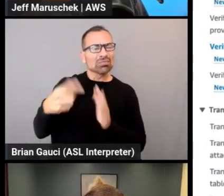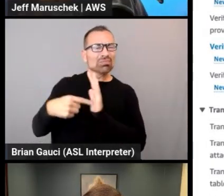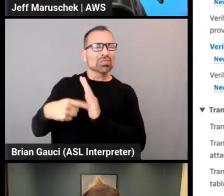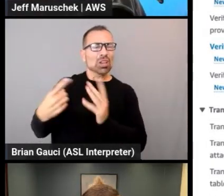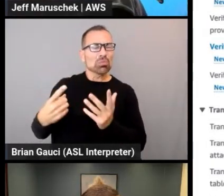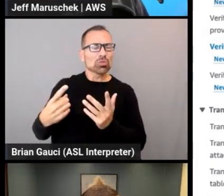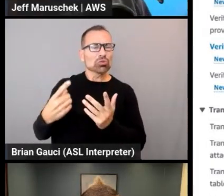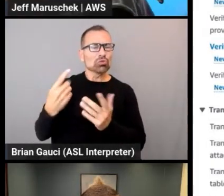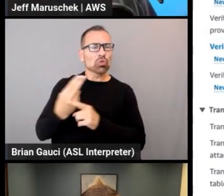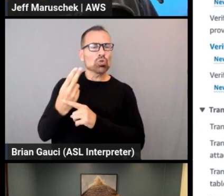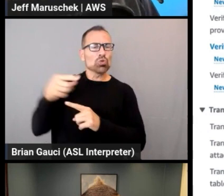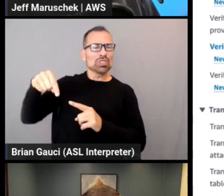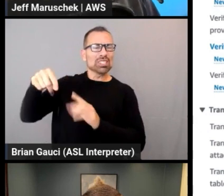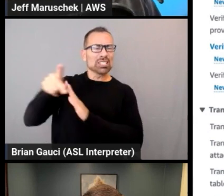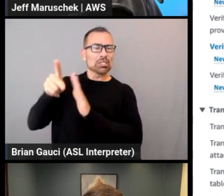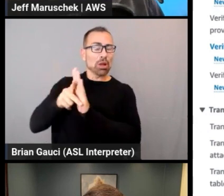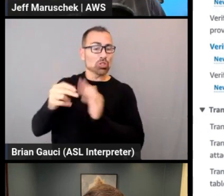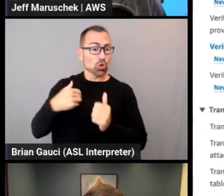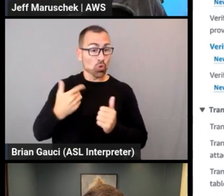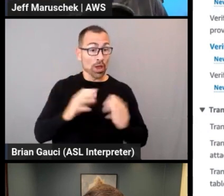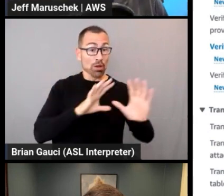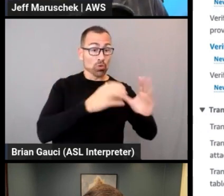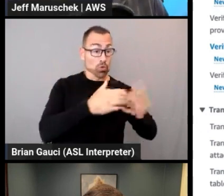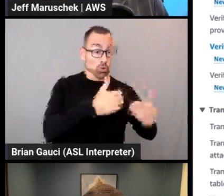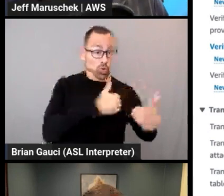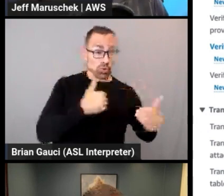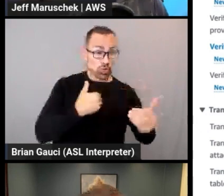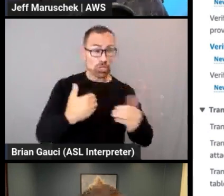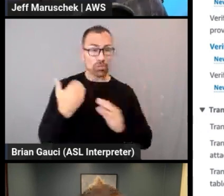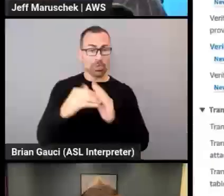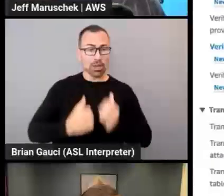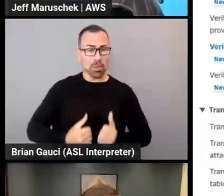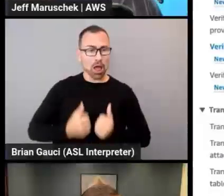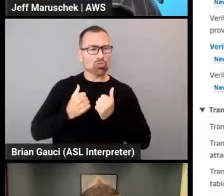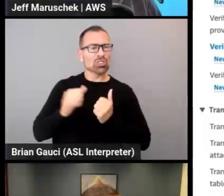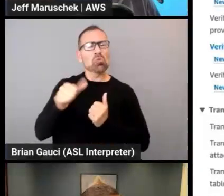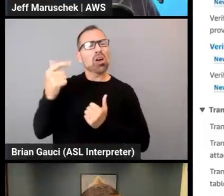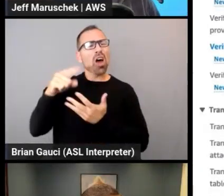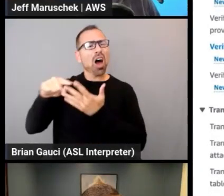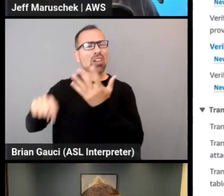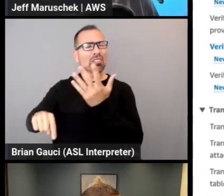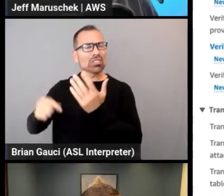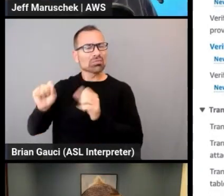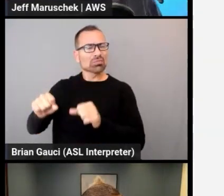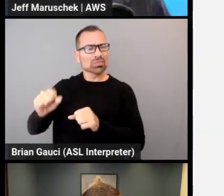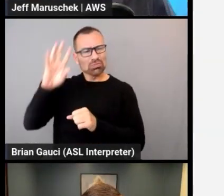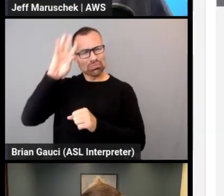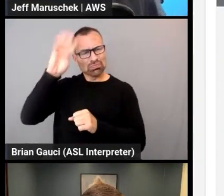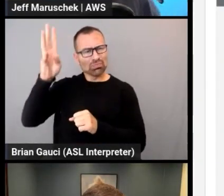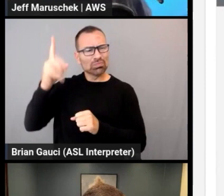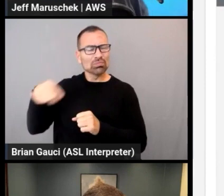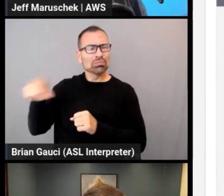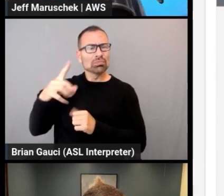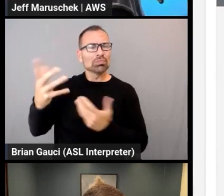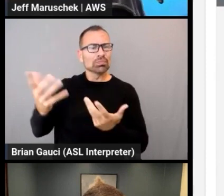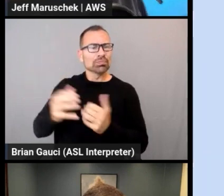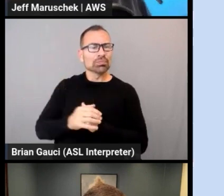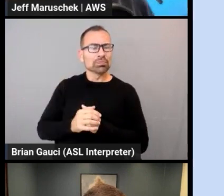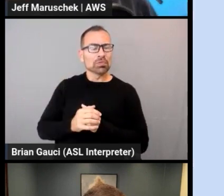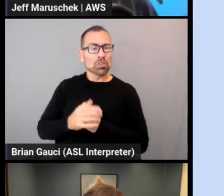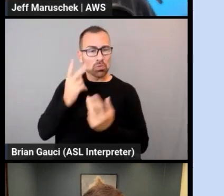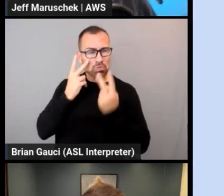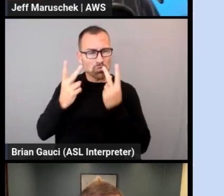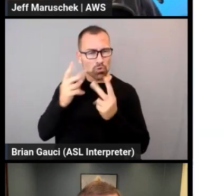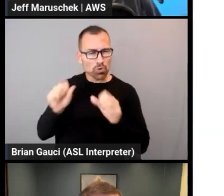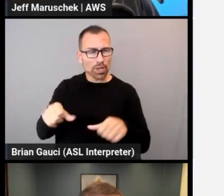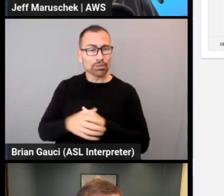we have group, membership, and email address. What other things off the top of your head could you view by? Yeah, so I'll actually show